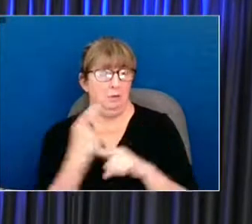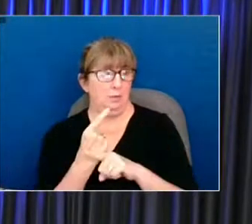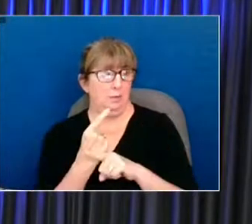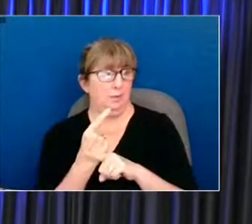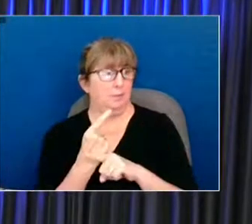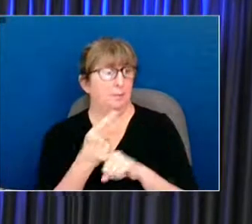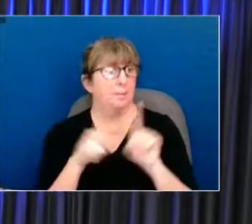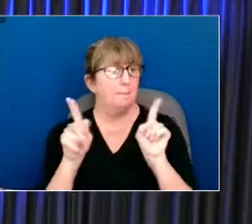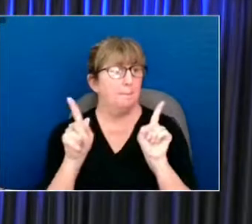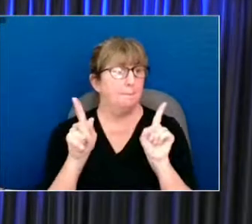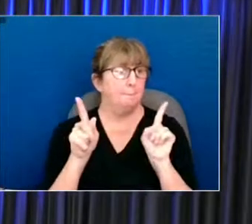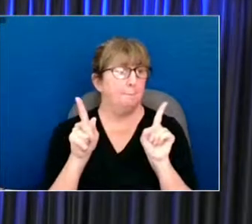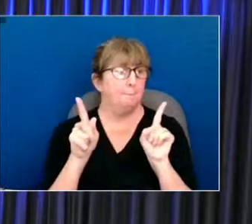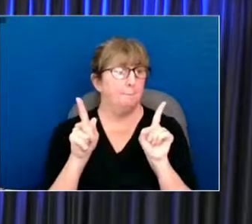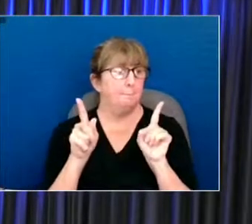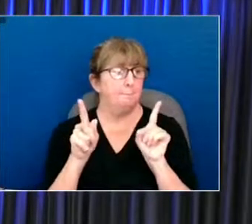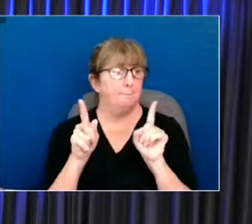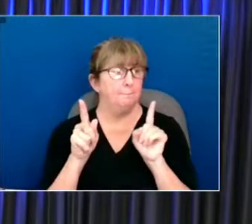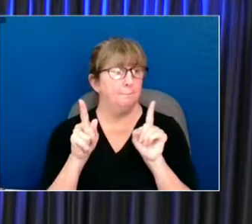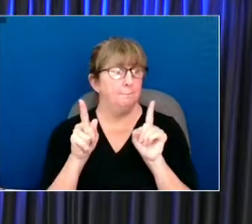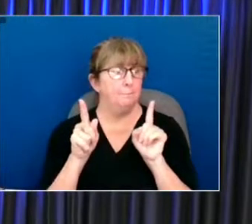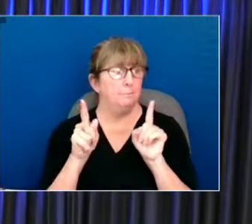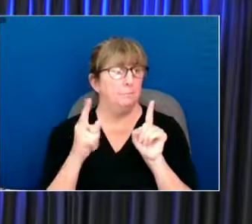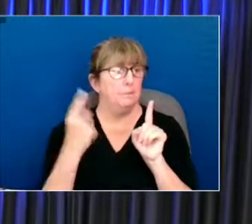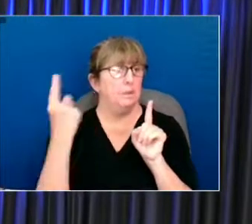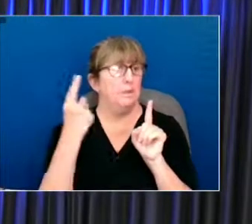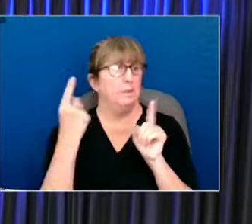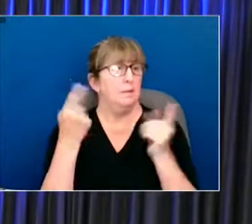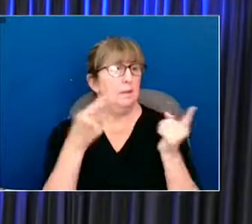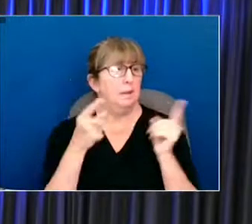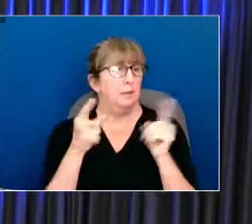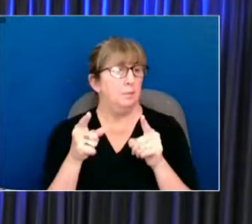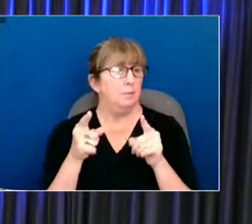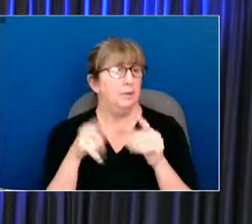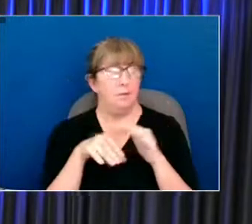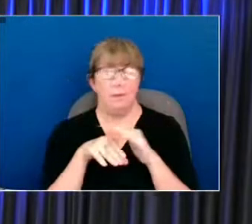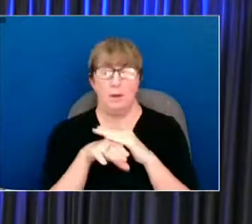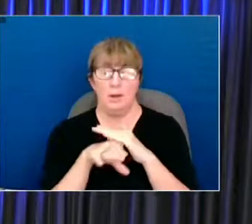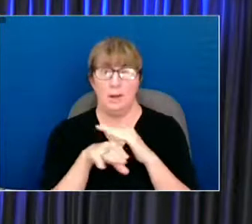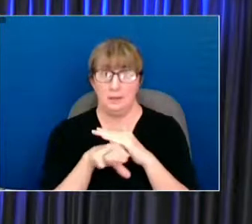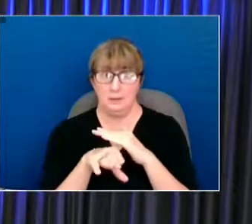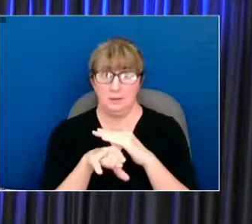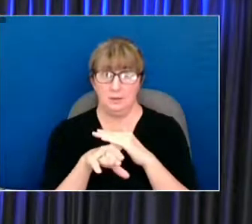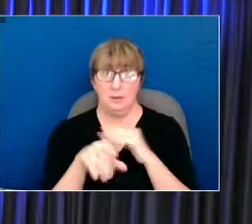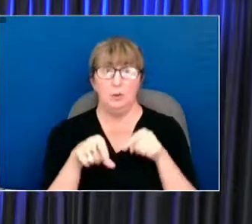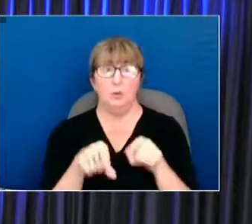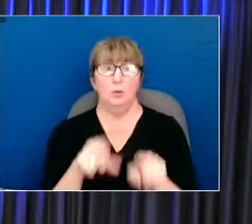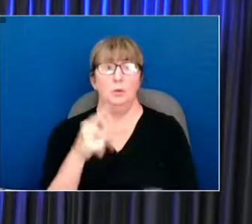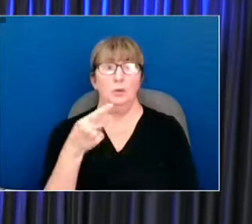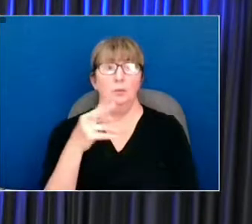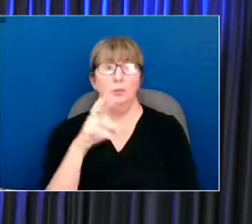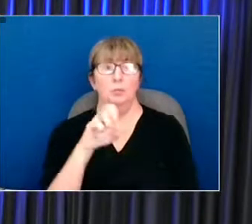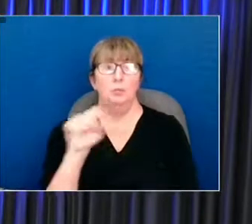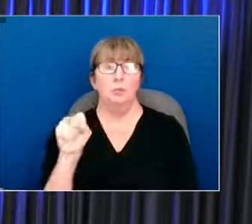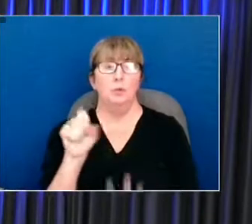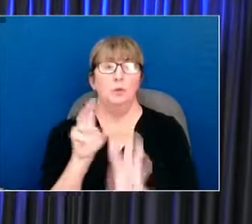But you know, anyone that happens to have access to it during the press conference, they will be able to see and hear the